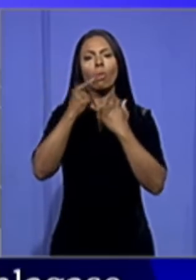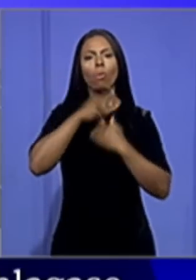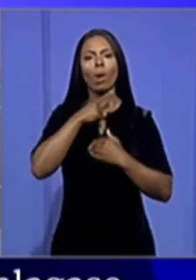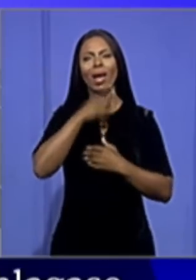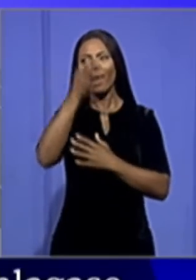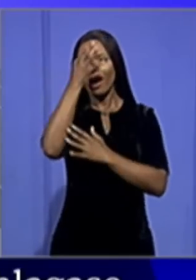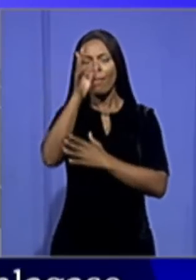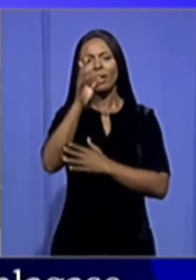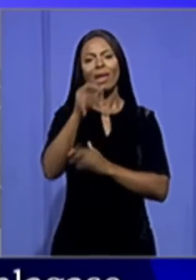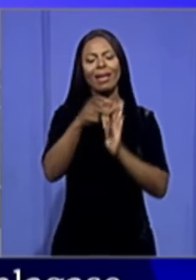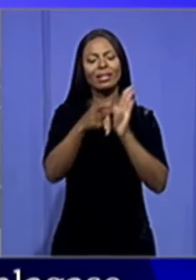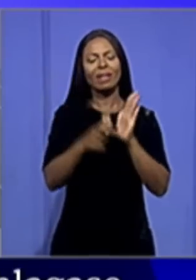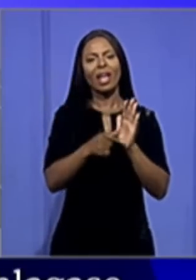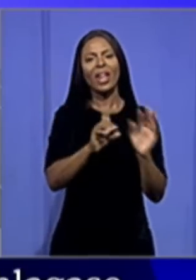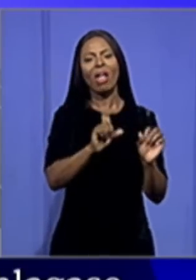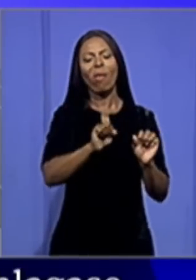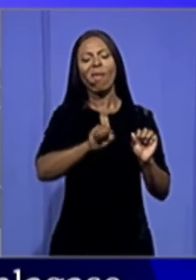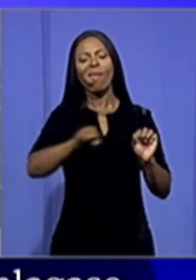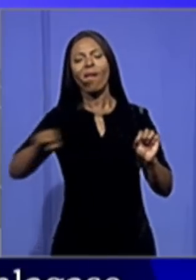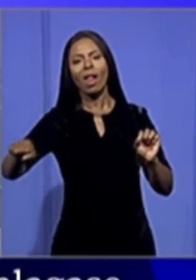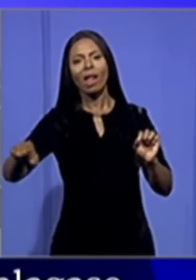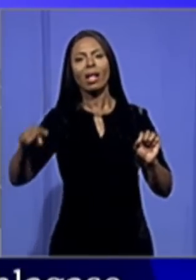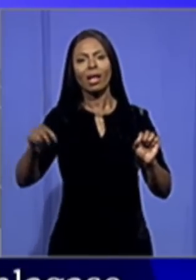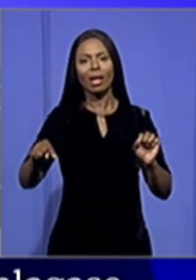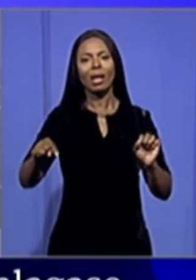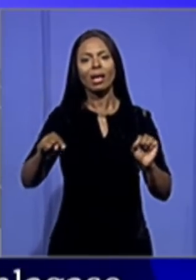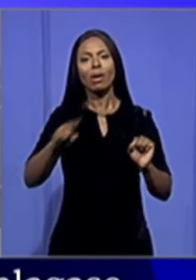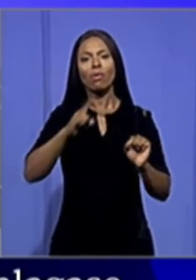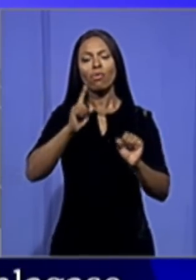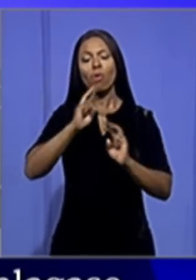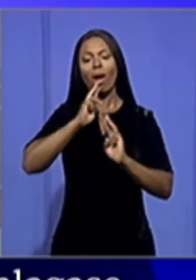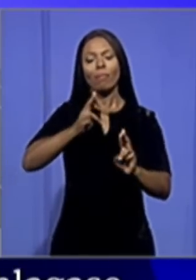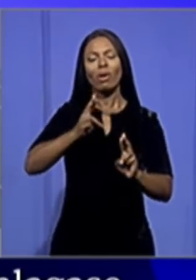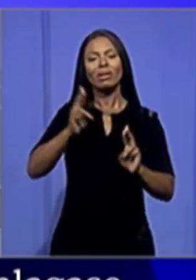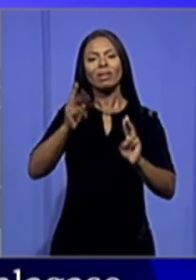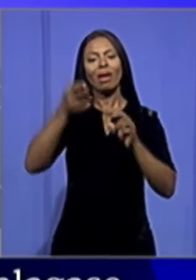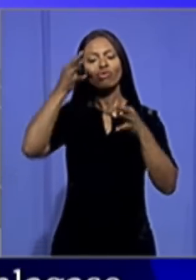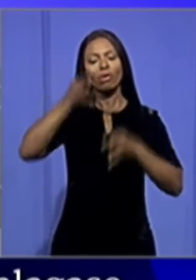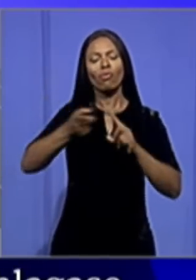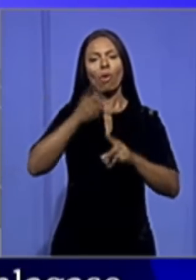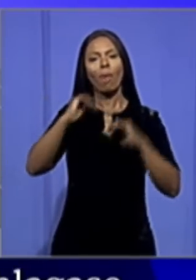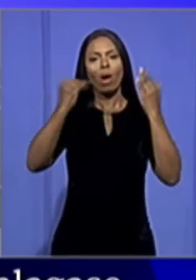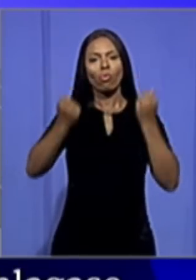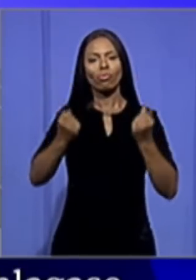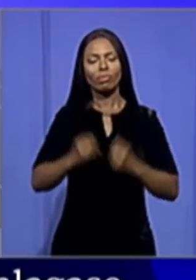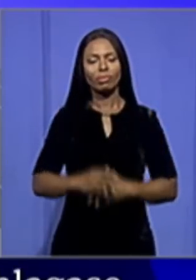e beilwe go obamela taolo ya kgorotsheko ya godimo ya North Gauteng.